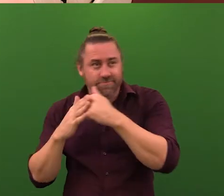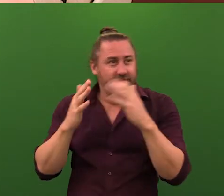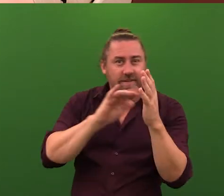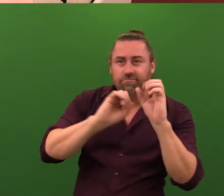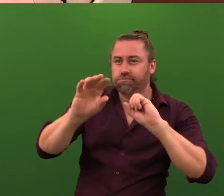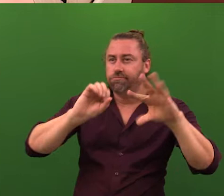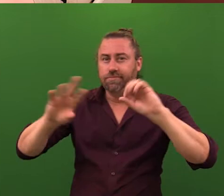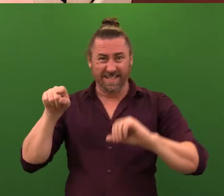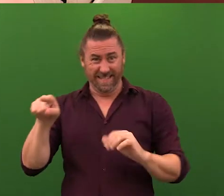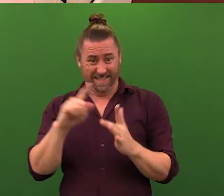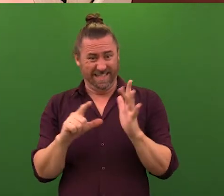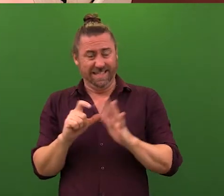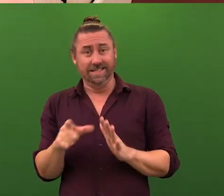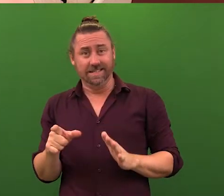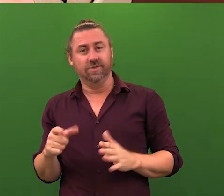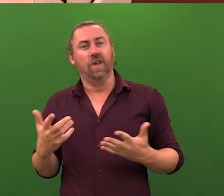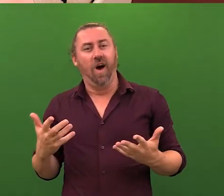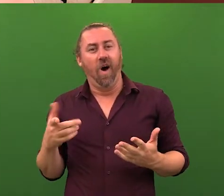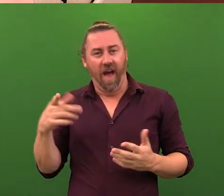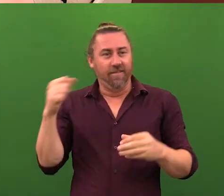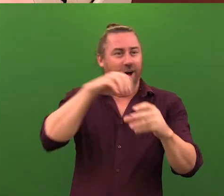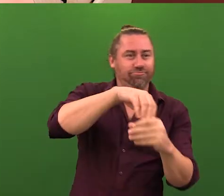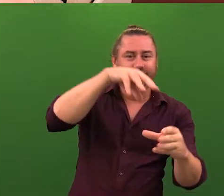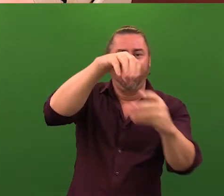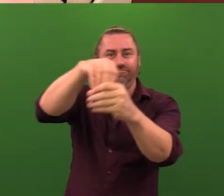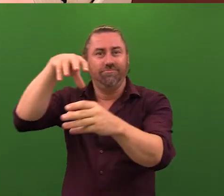So yeah, just making light of,